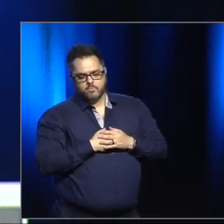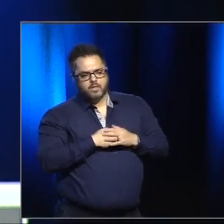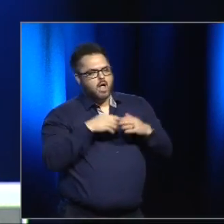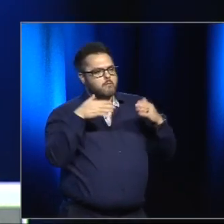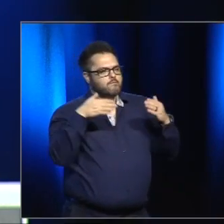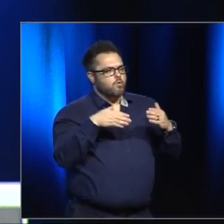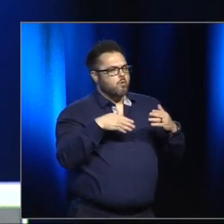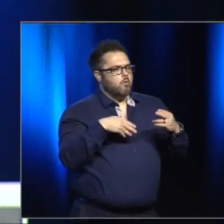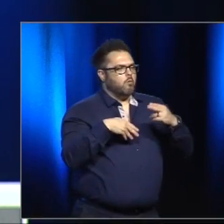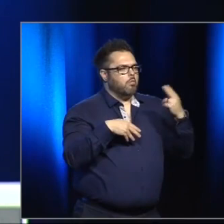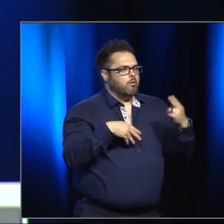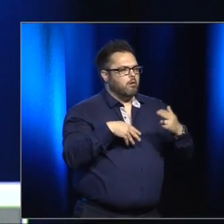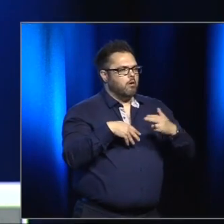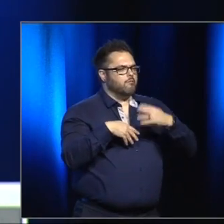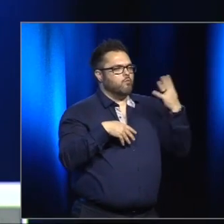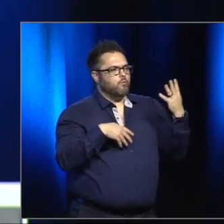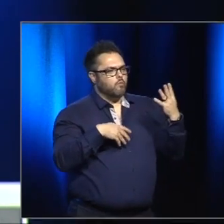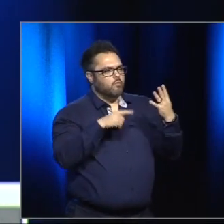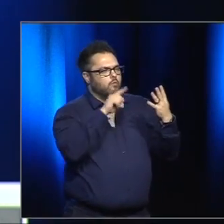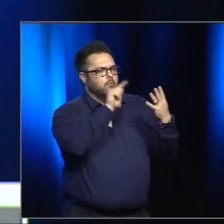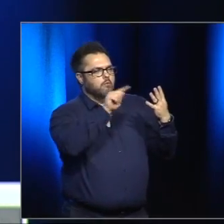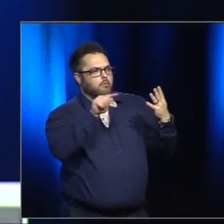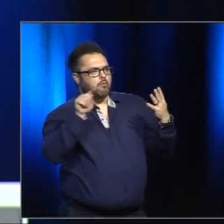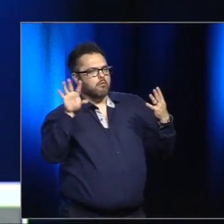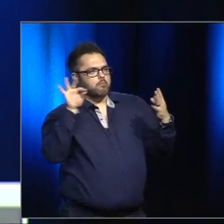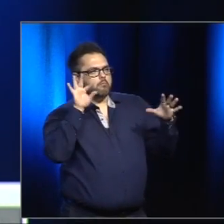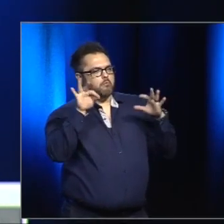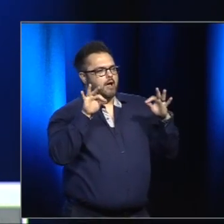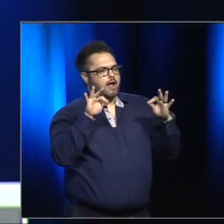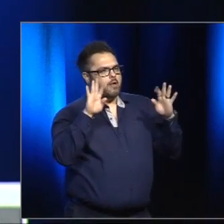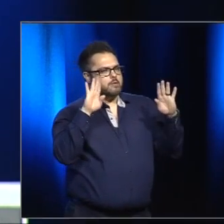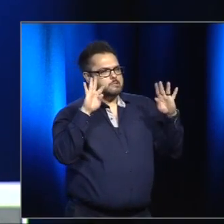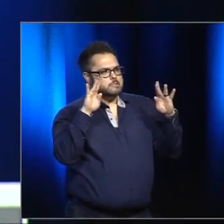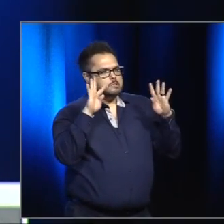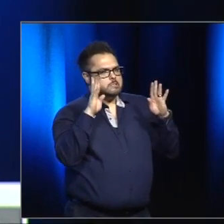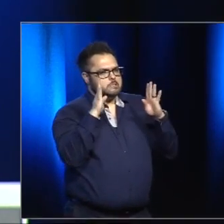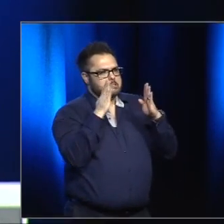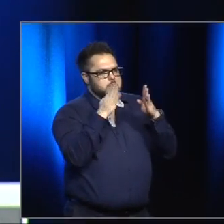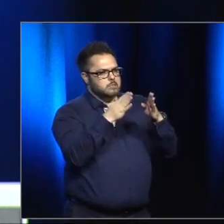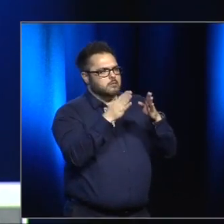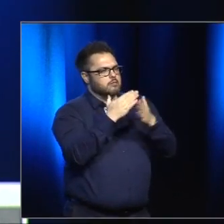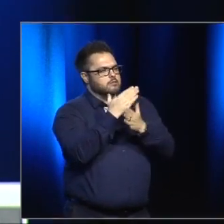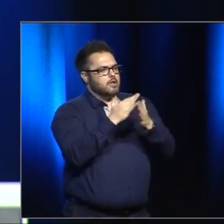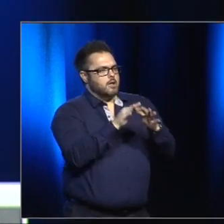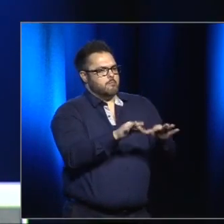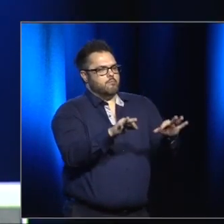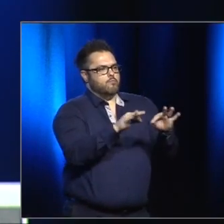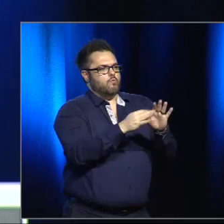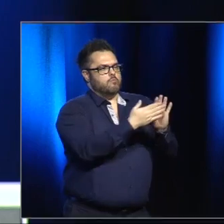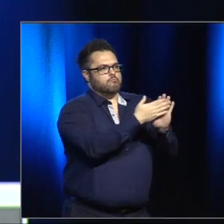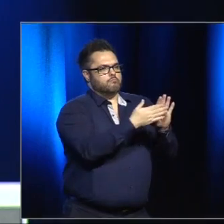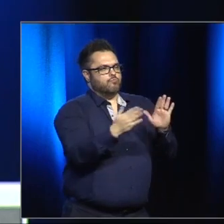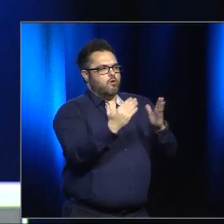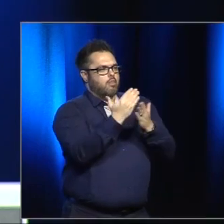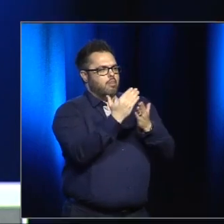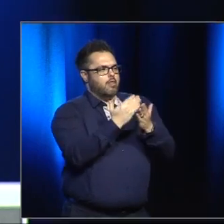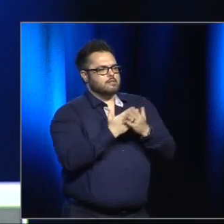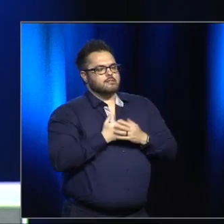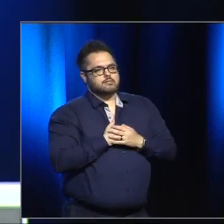4 aspects of it, and hopefully in doing that I can tease out some important broader lessons in terms